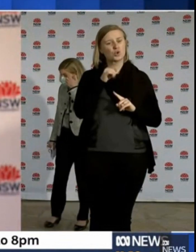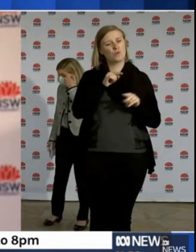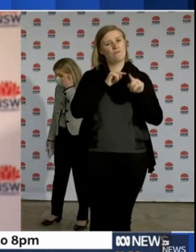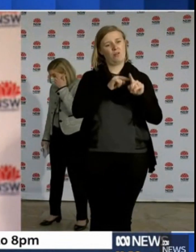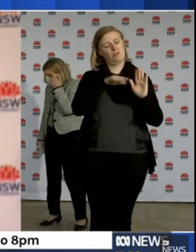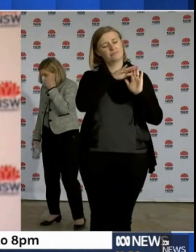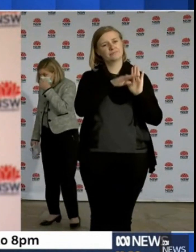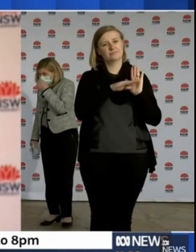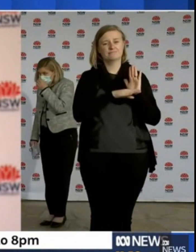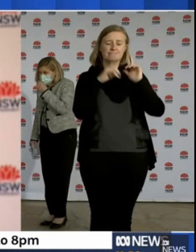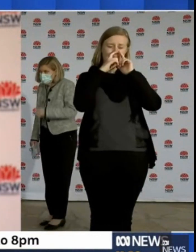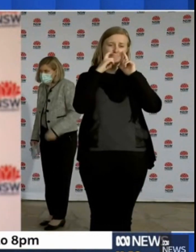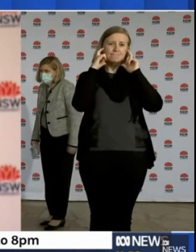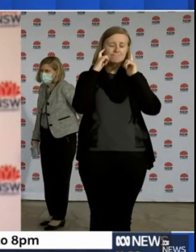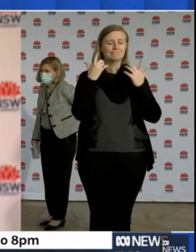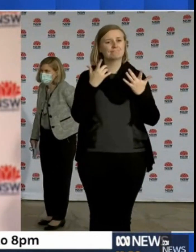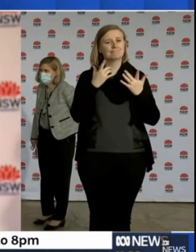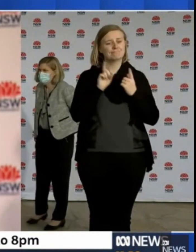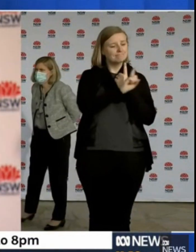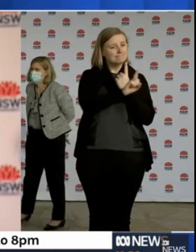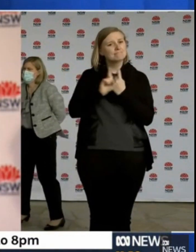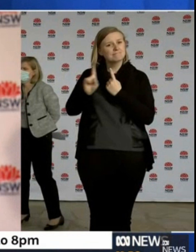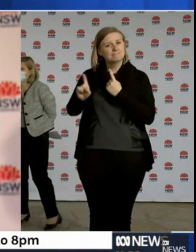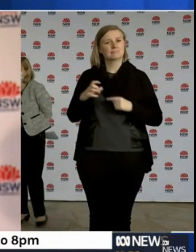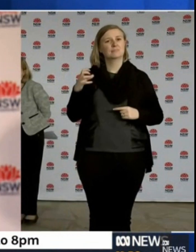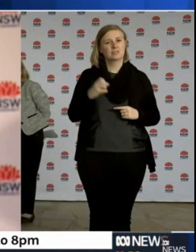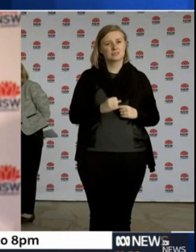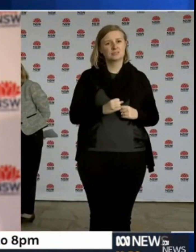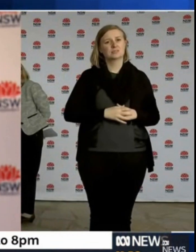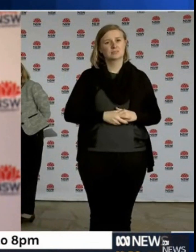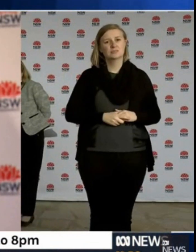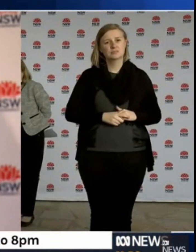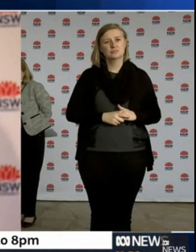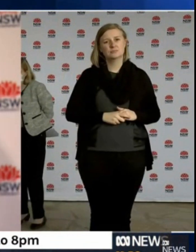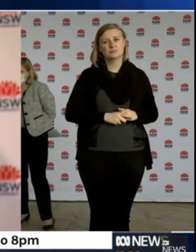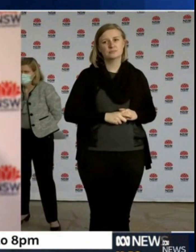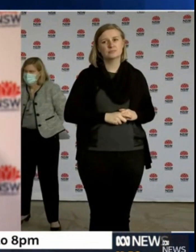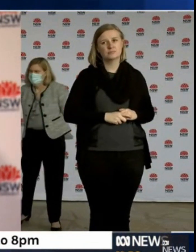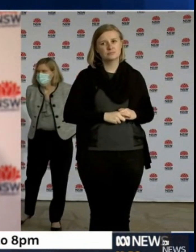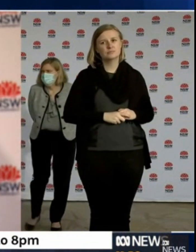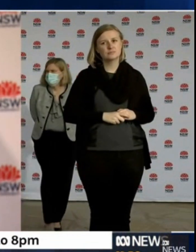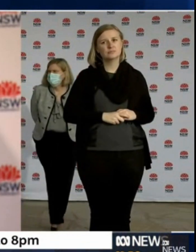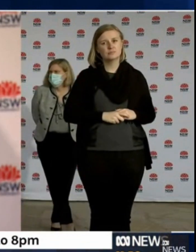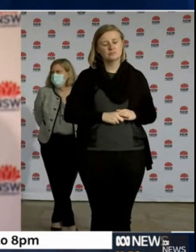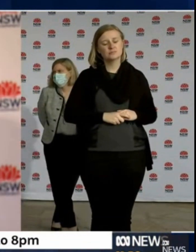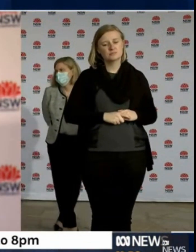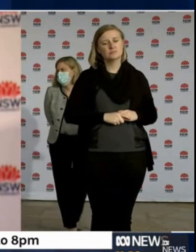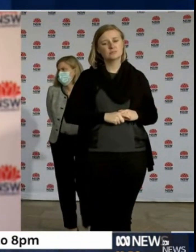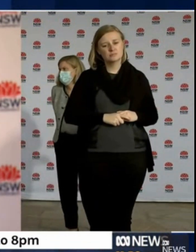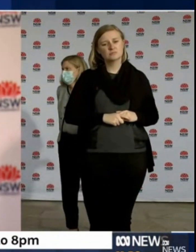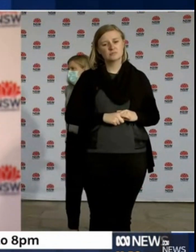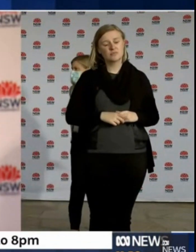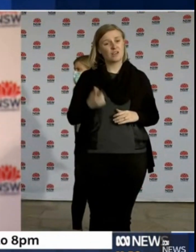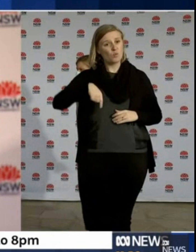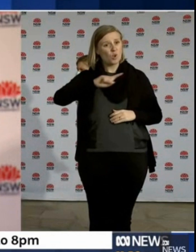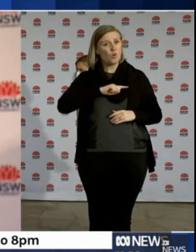obviously we follow the health advice, but if everybody does the right thing and what we anticipate happens,